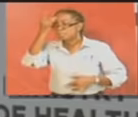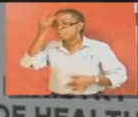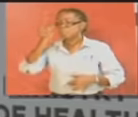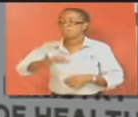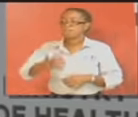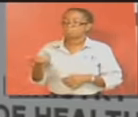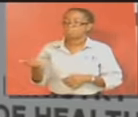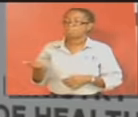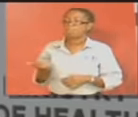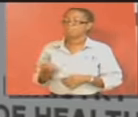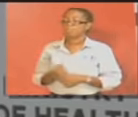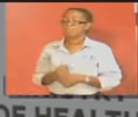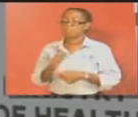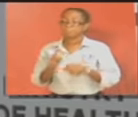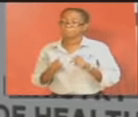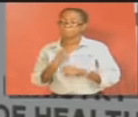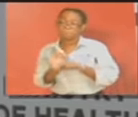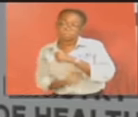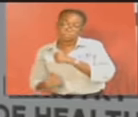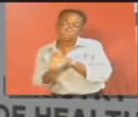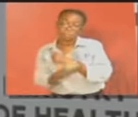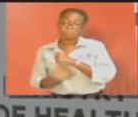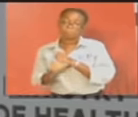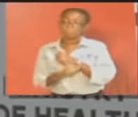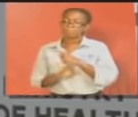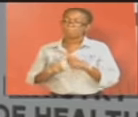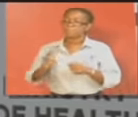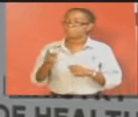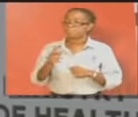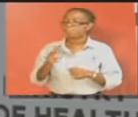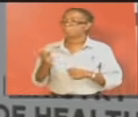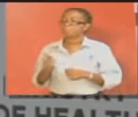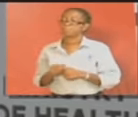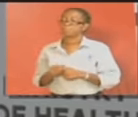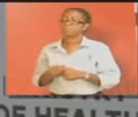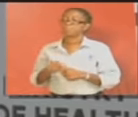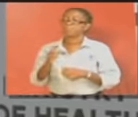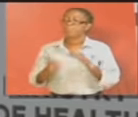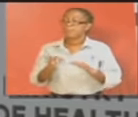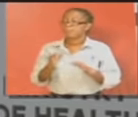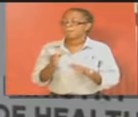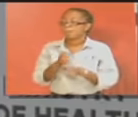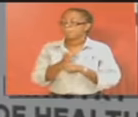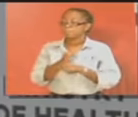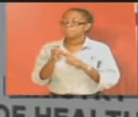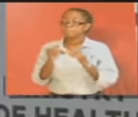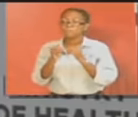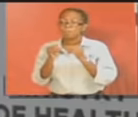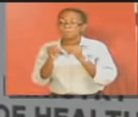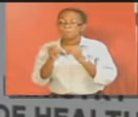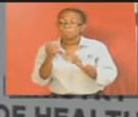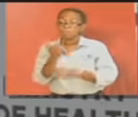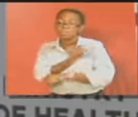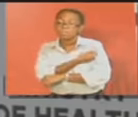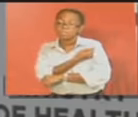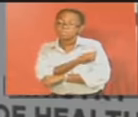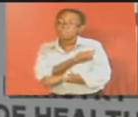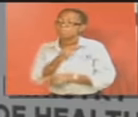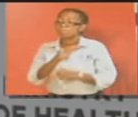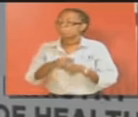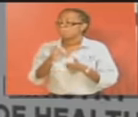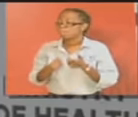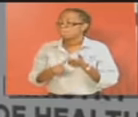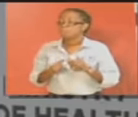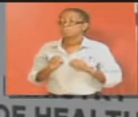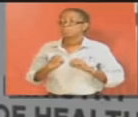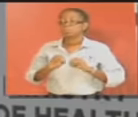then continue once we get additional supplies of vaccine. So we're not really looking at a